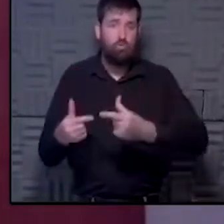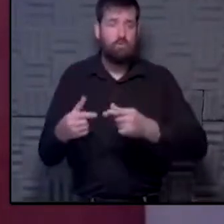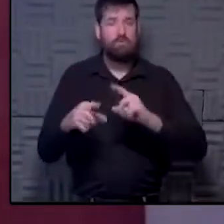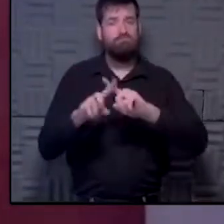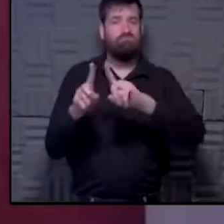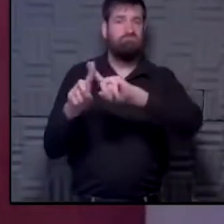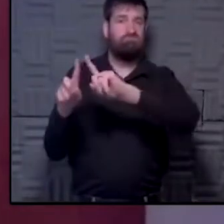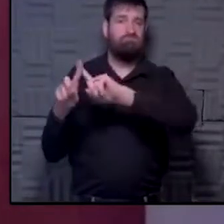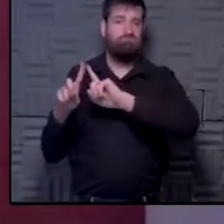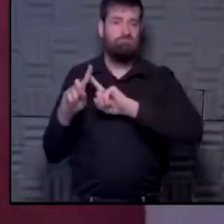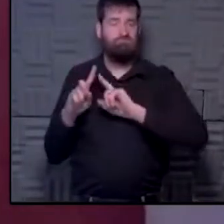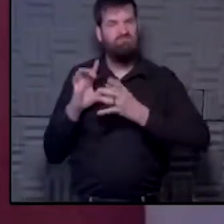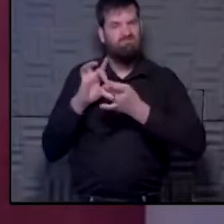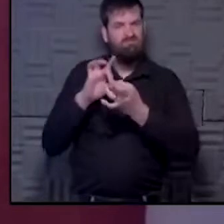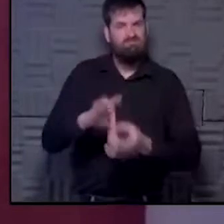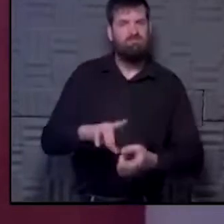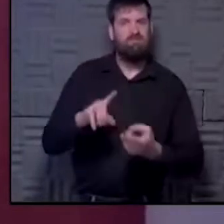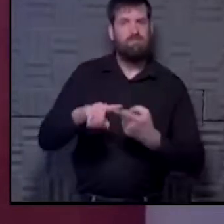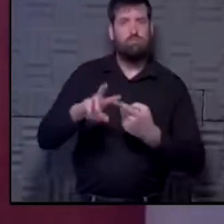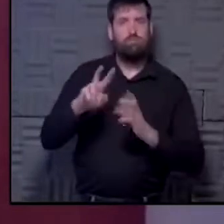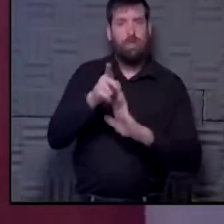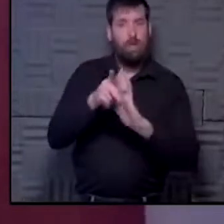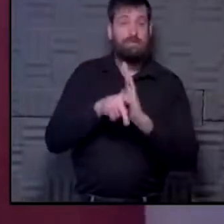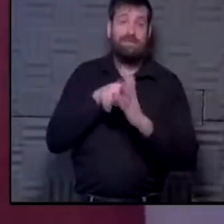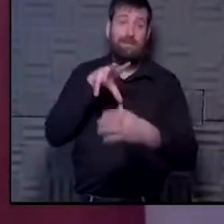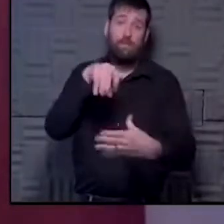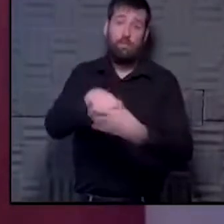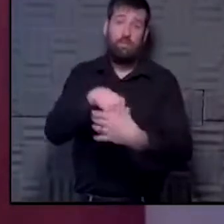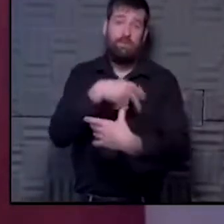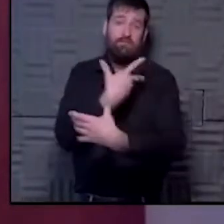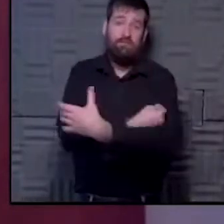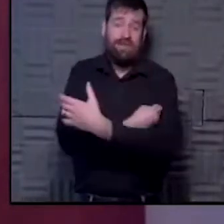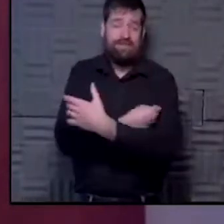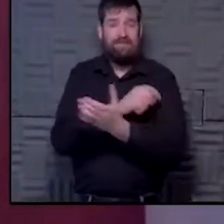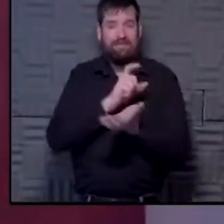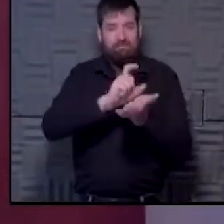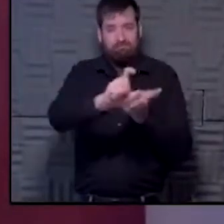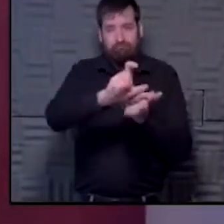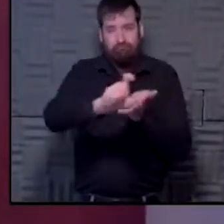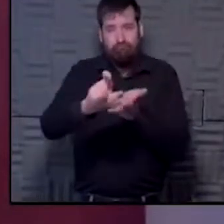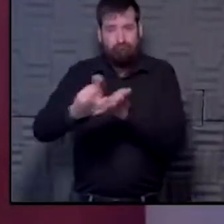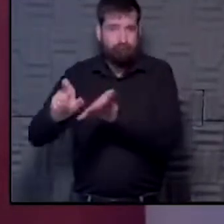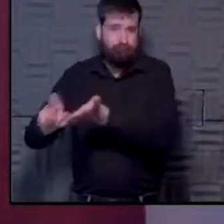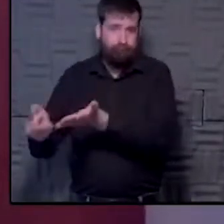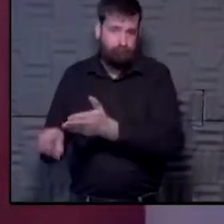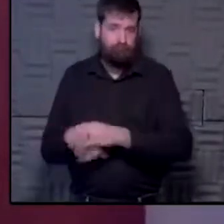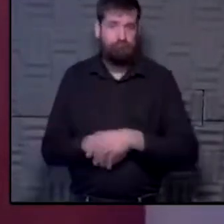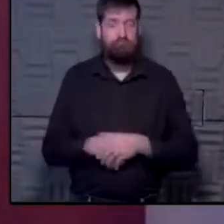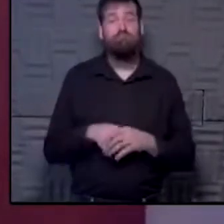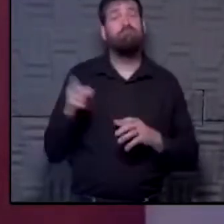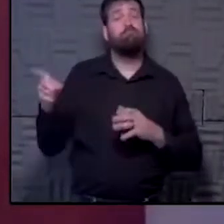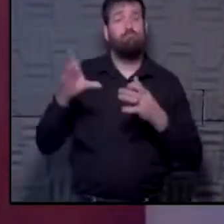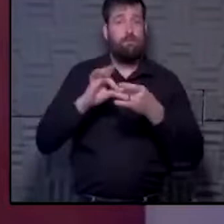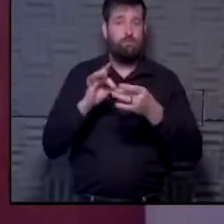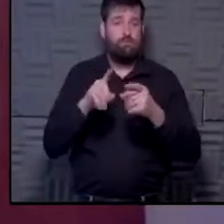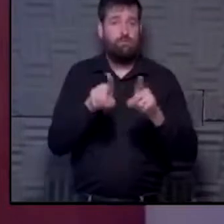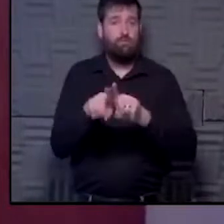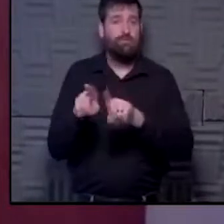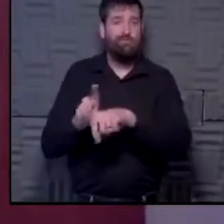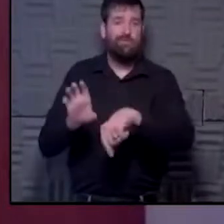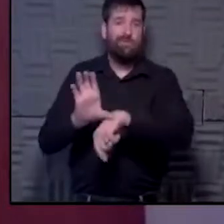entities around policy, including vaccine allocation. And then, as you mentioned, we do